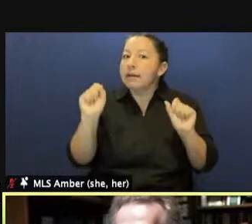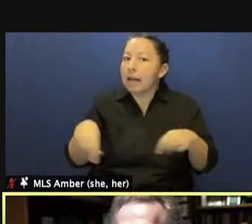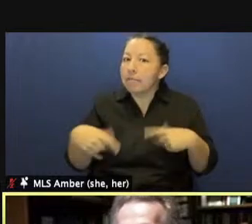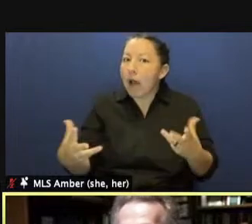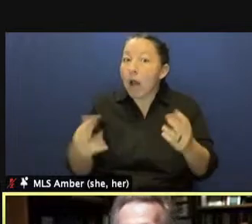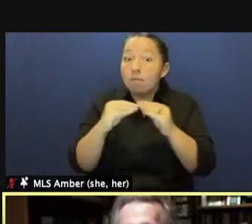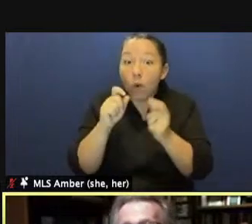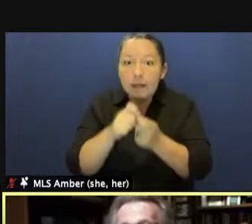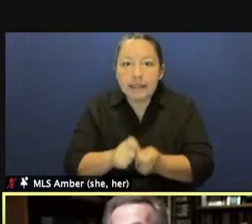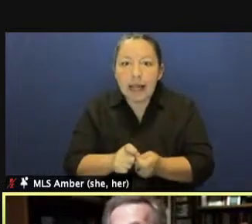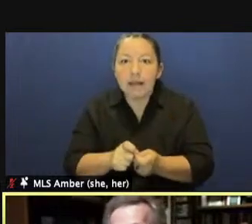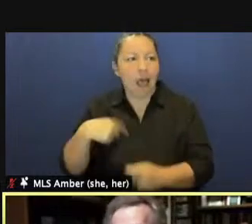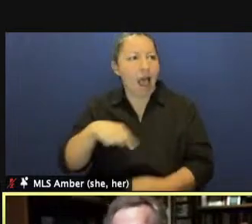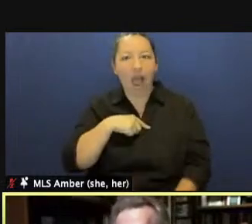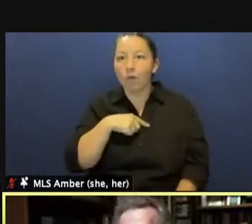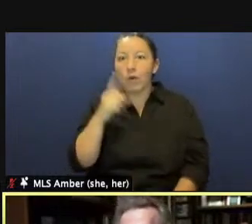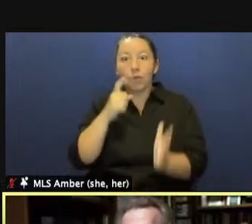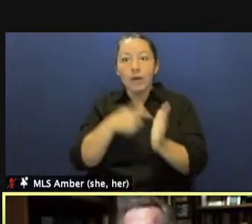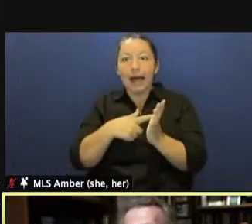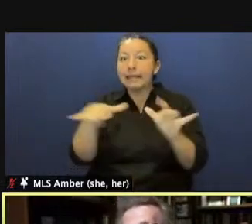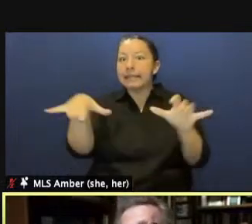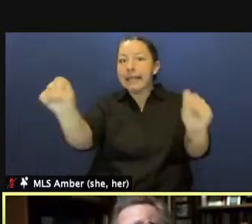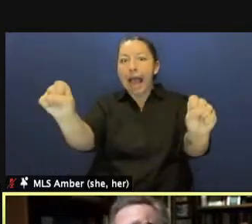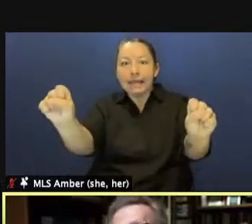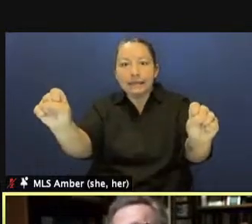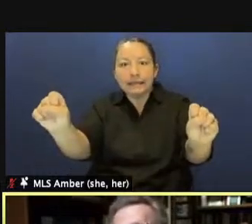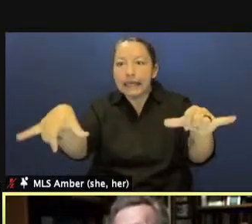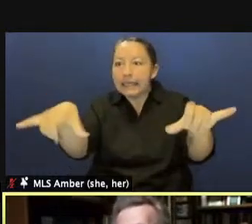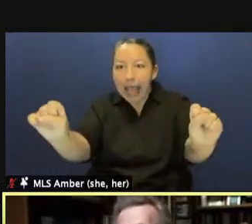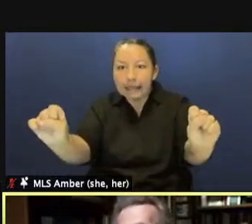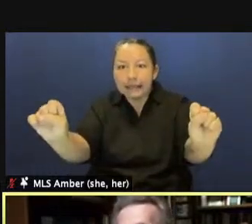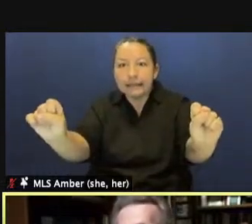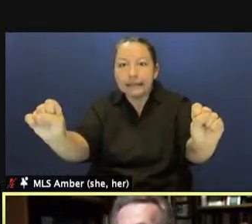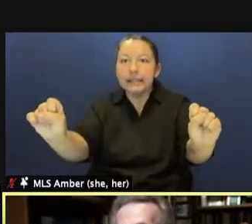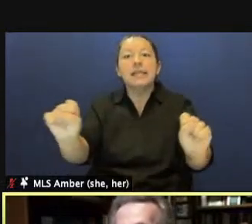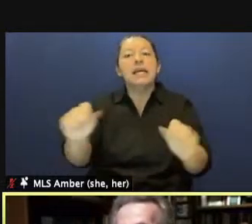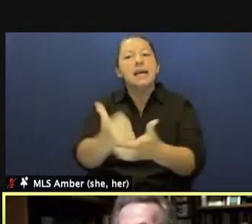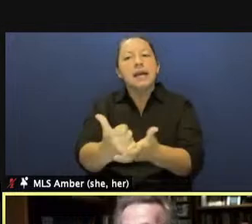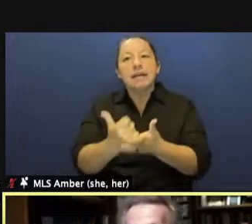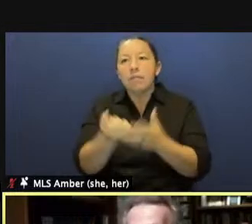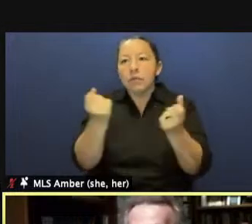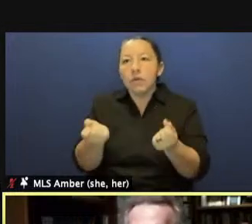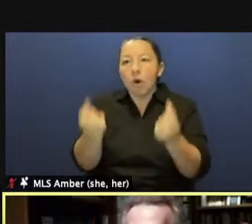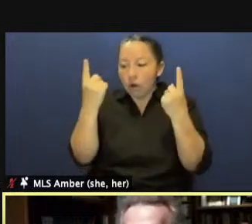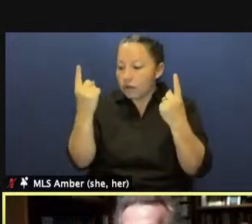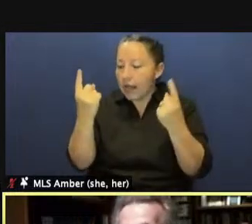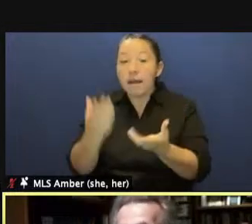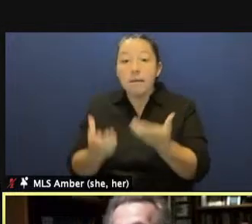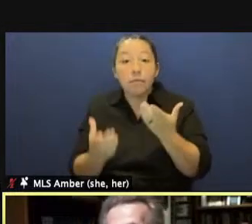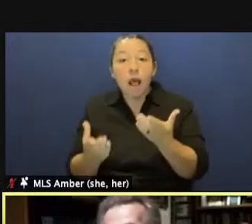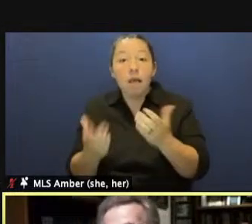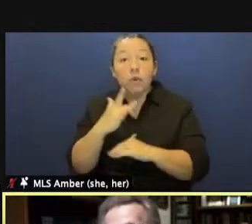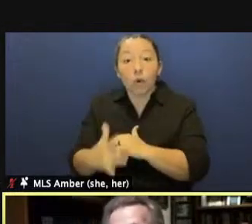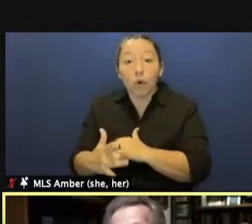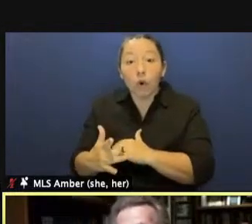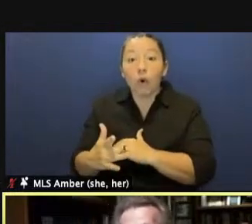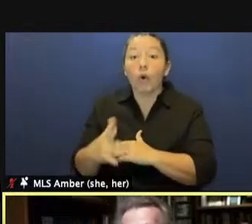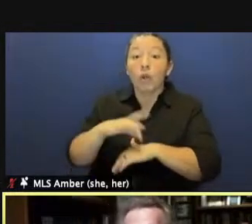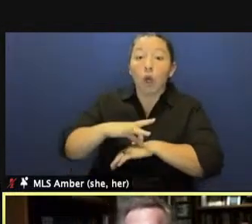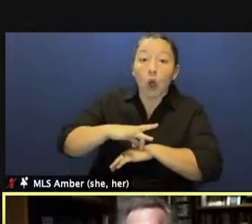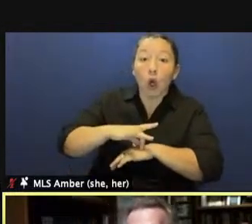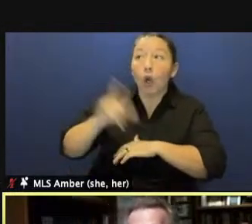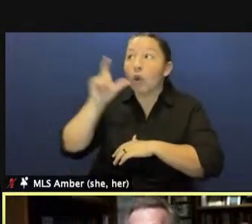resoundingly realize, yes. It enables us to understand perhaps that early